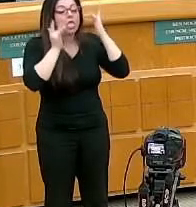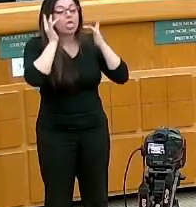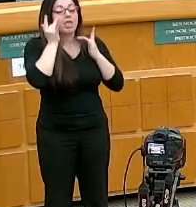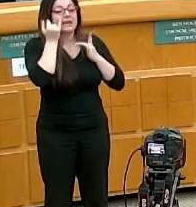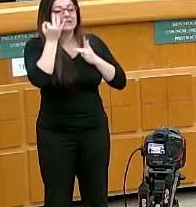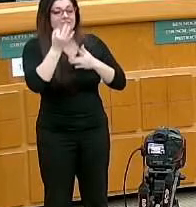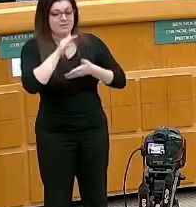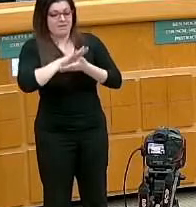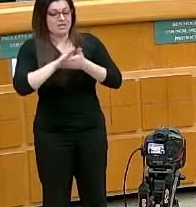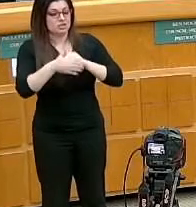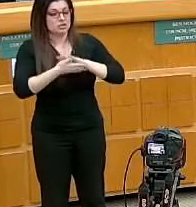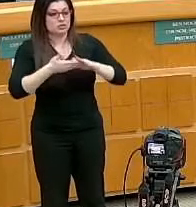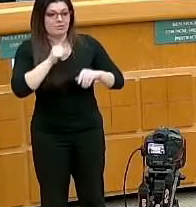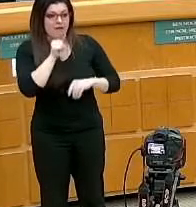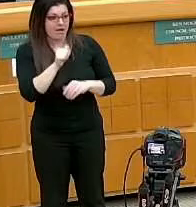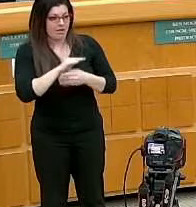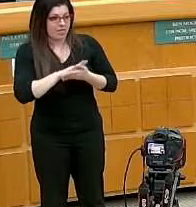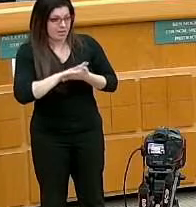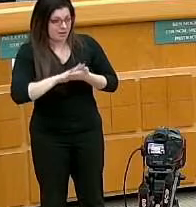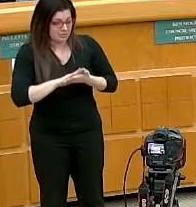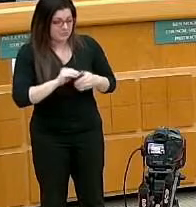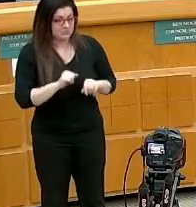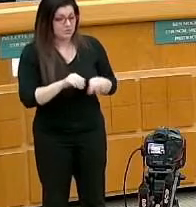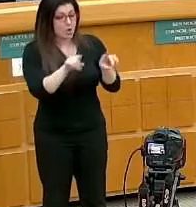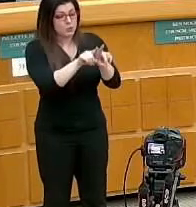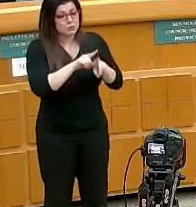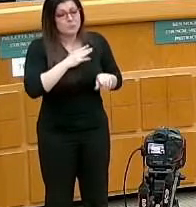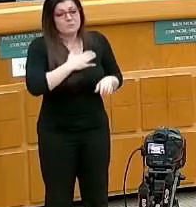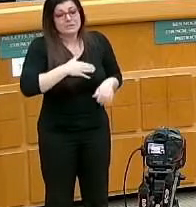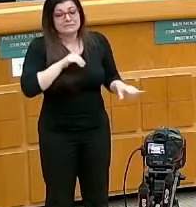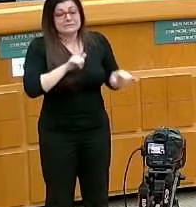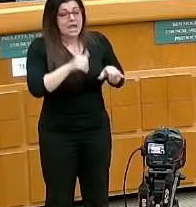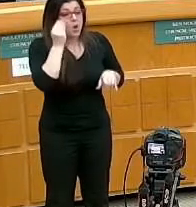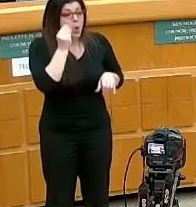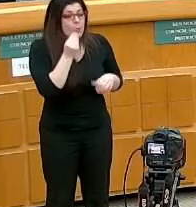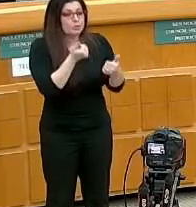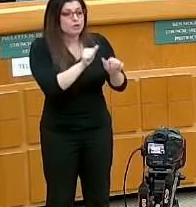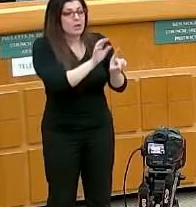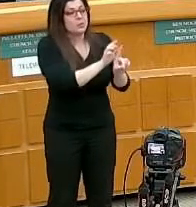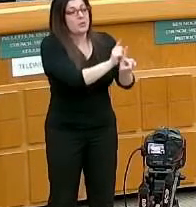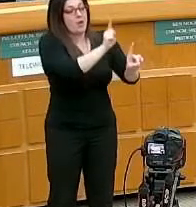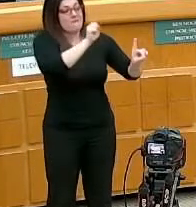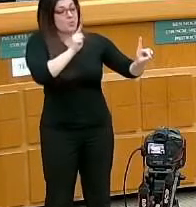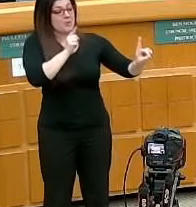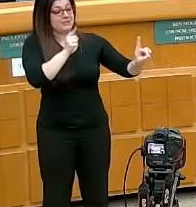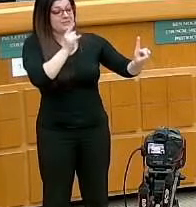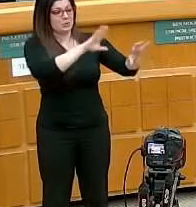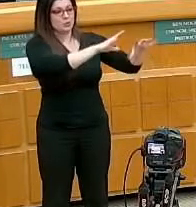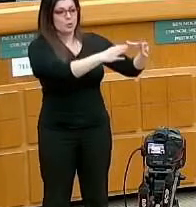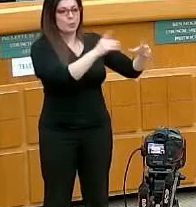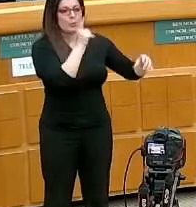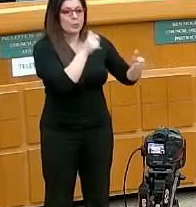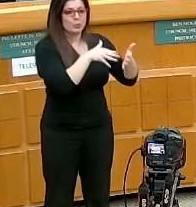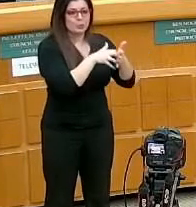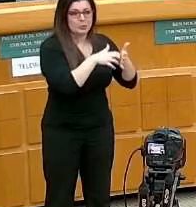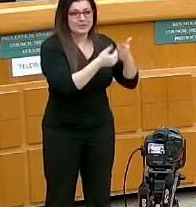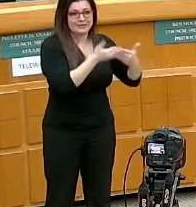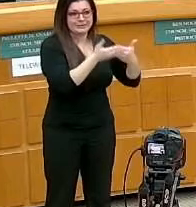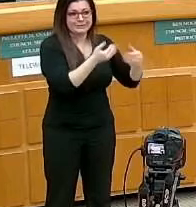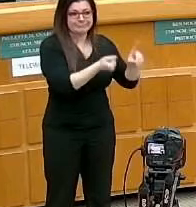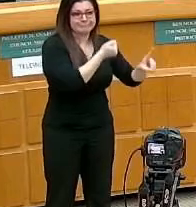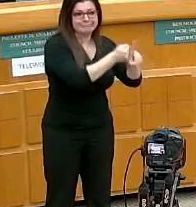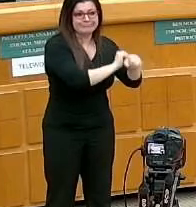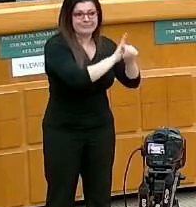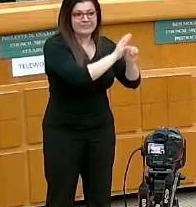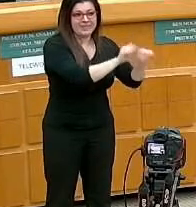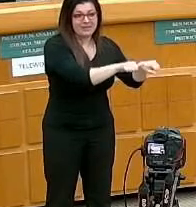isolate yourself from our most vulnerable populations. Our goal continues to be to strive to save as many lives as